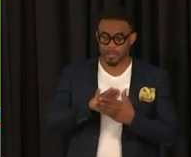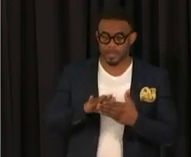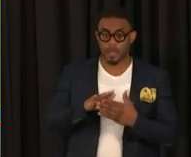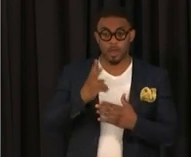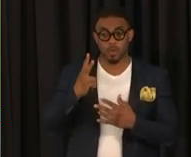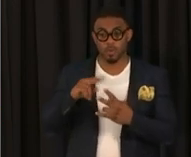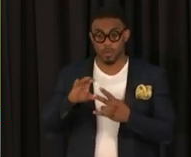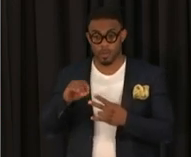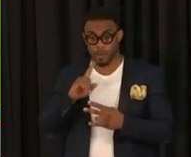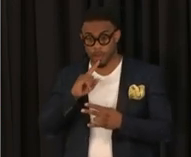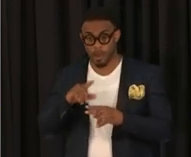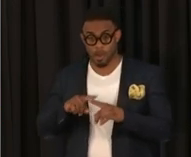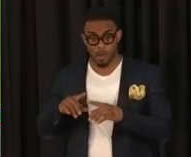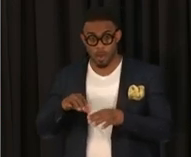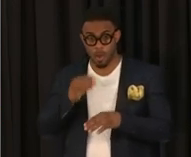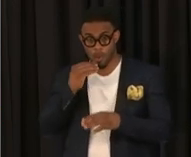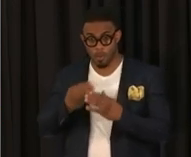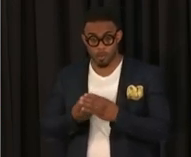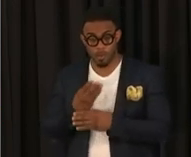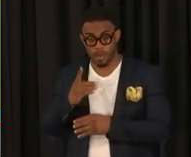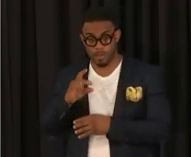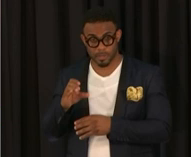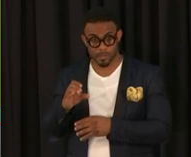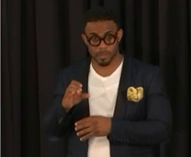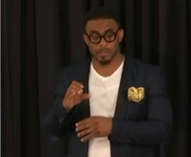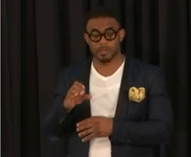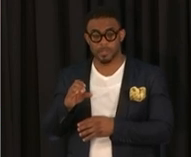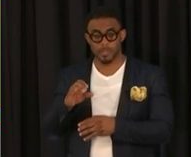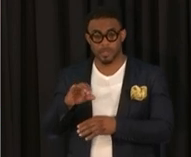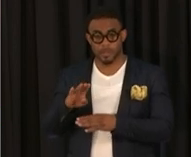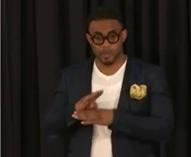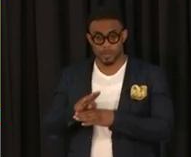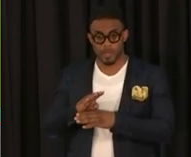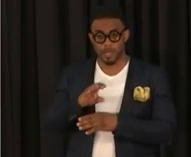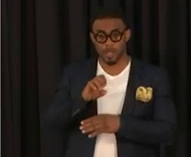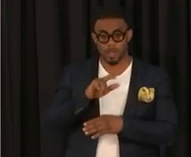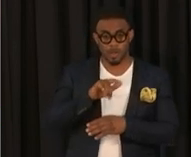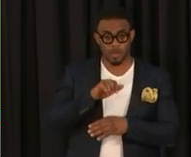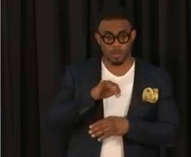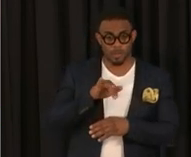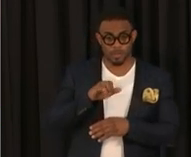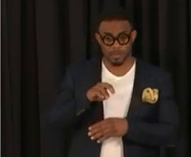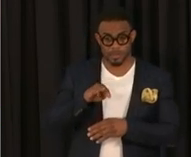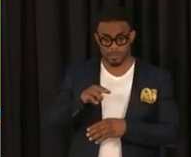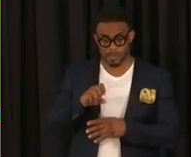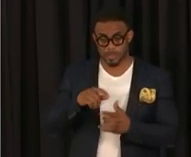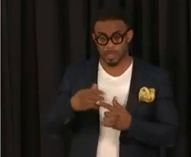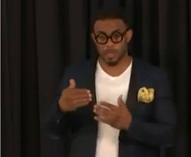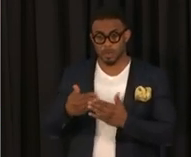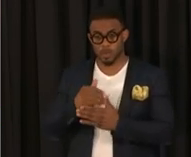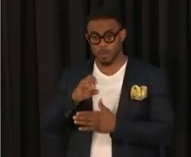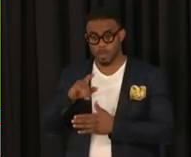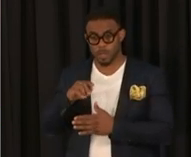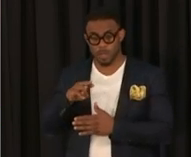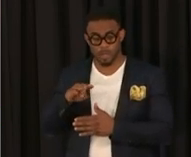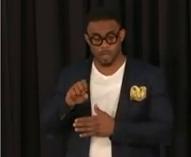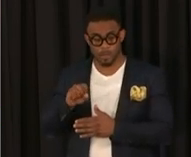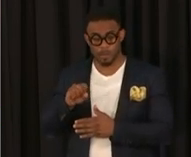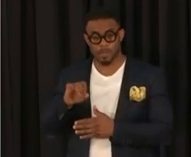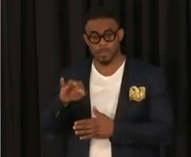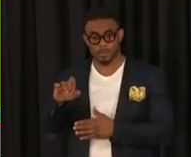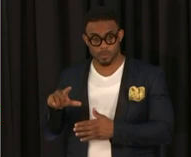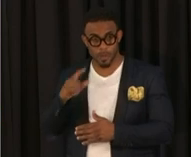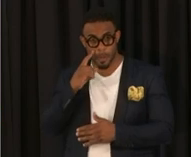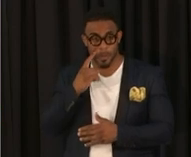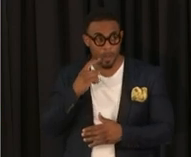which two of the companies are also homegrown DC firms, Sol Systems and New Columbia Solar. Also, next slide, please. Oh, same slide, I'm